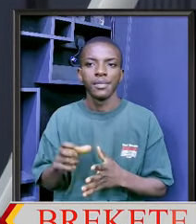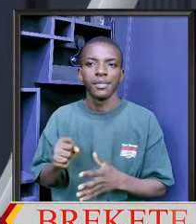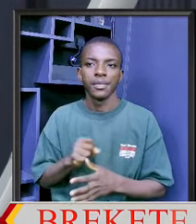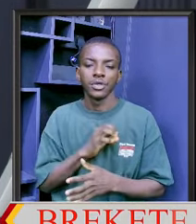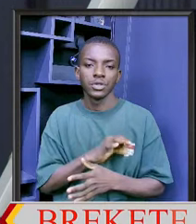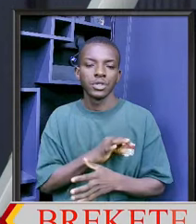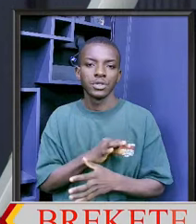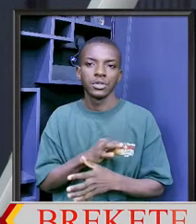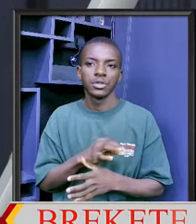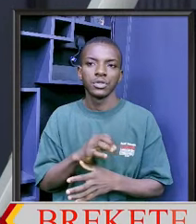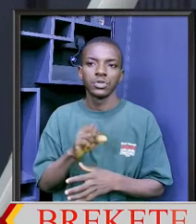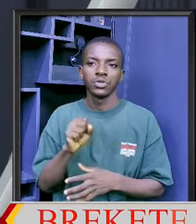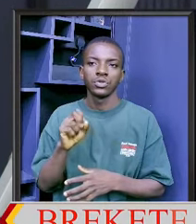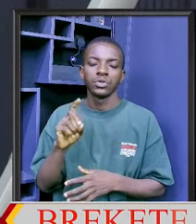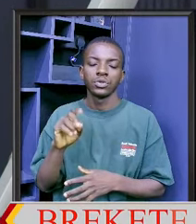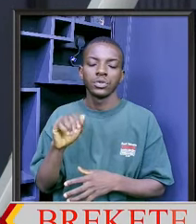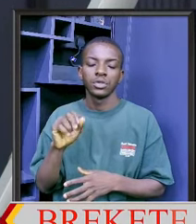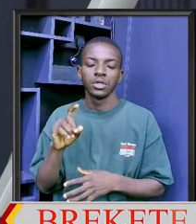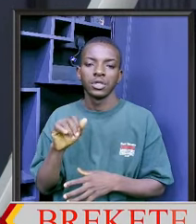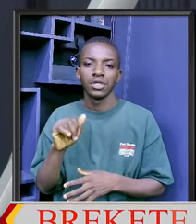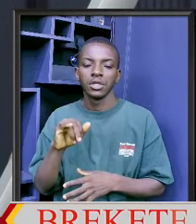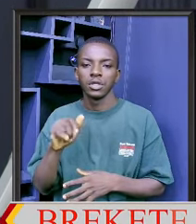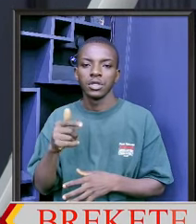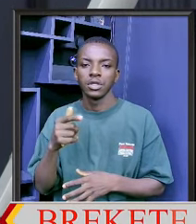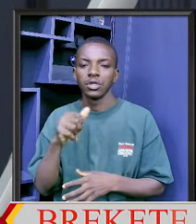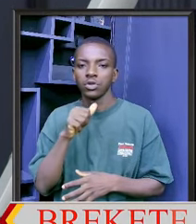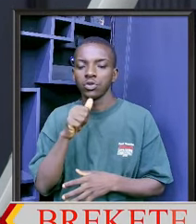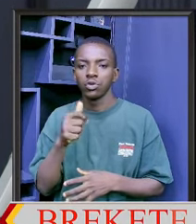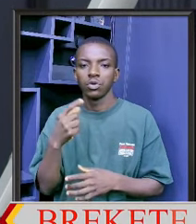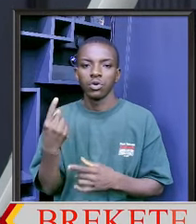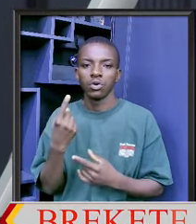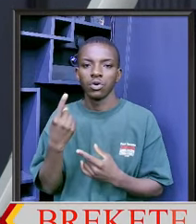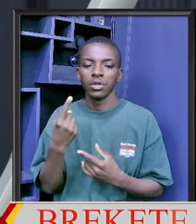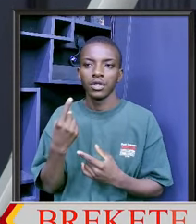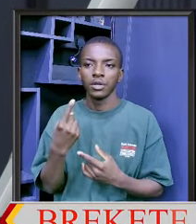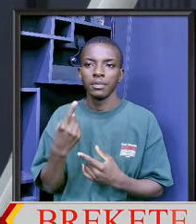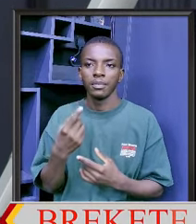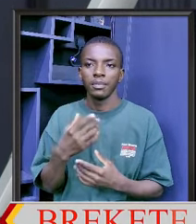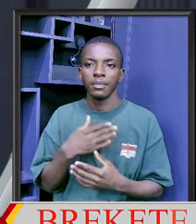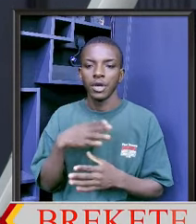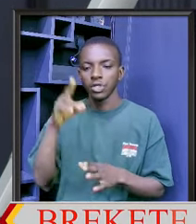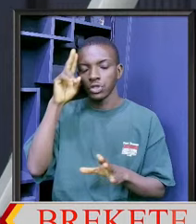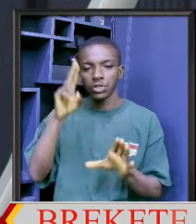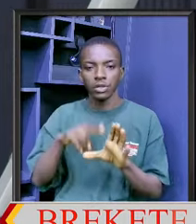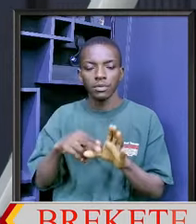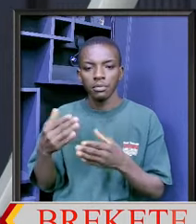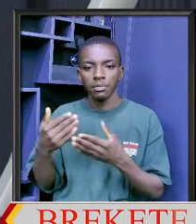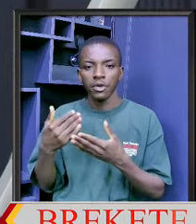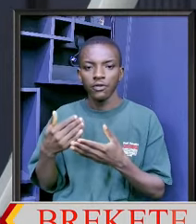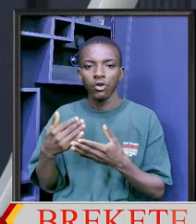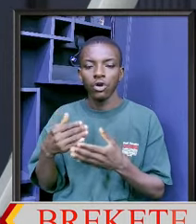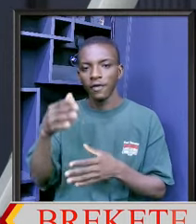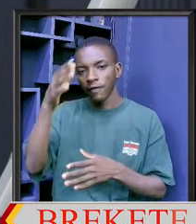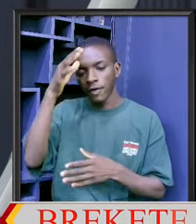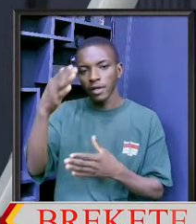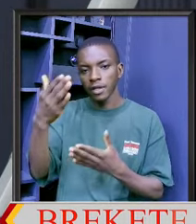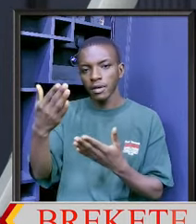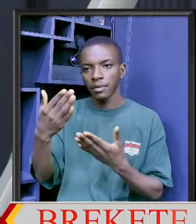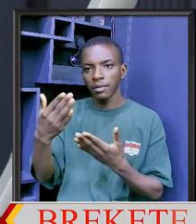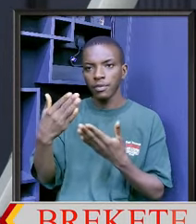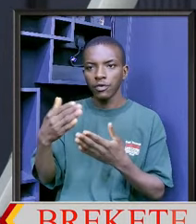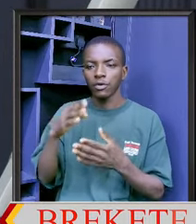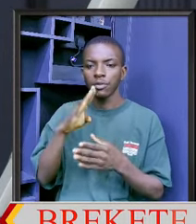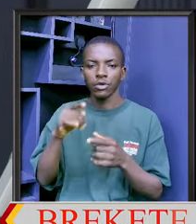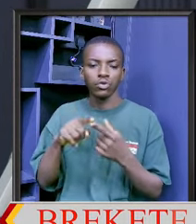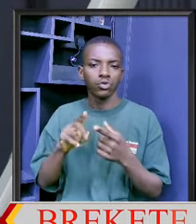Senator Sodengi, not be only say he be our chairman before, now father he be to us.